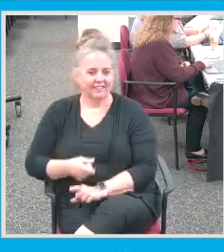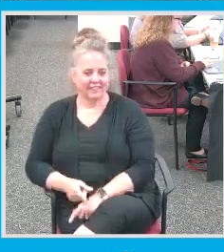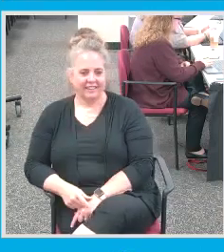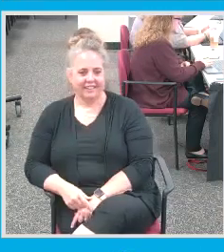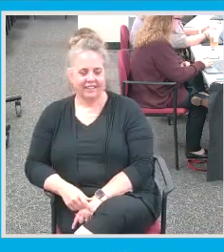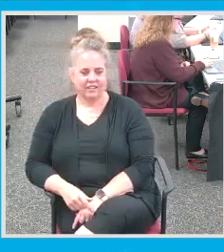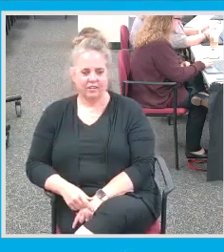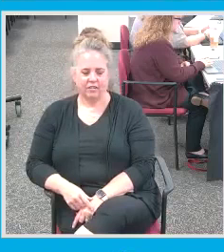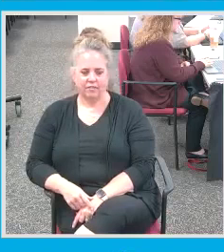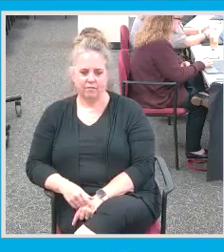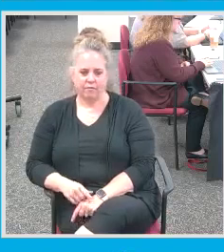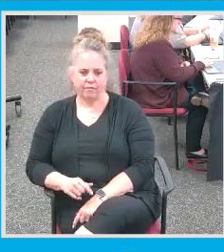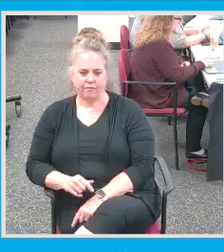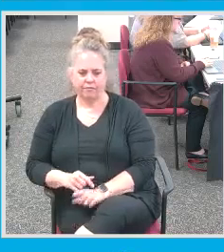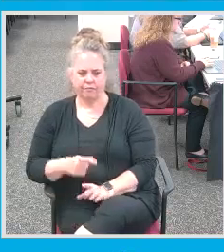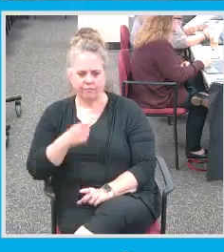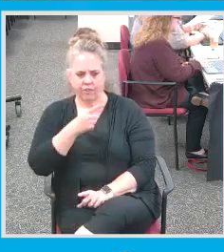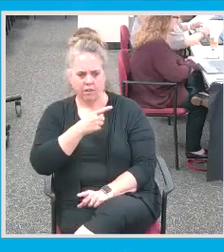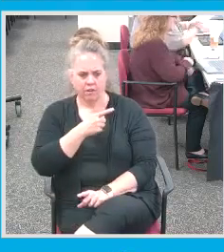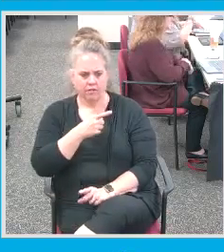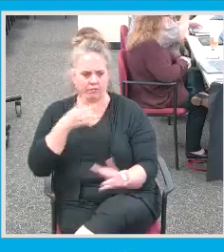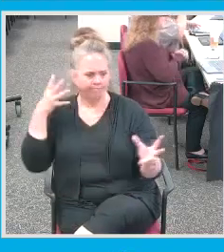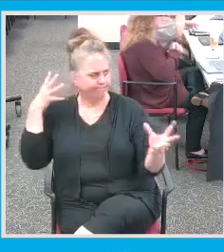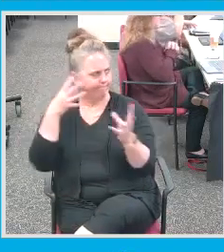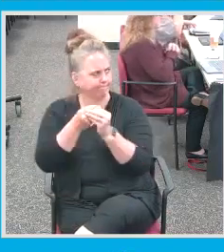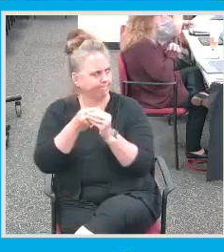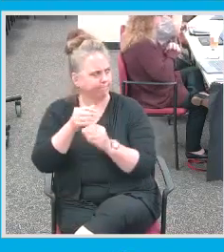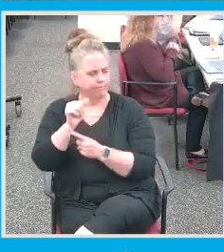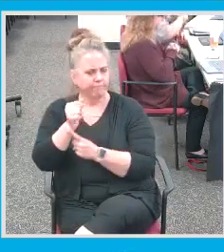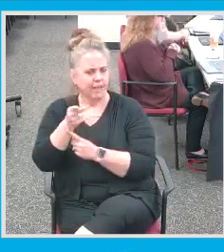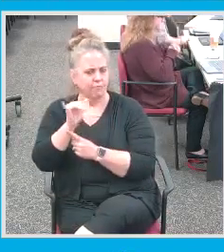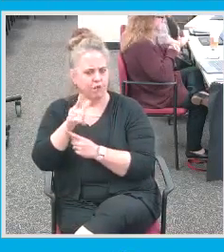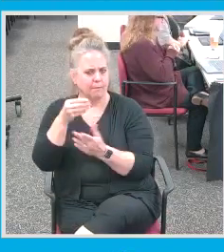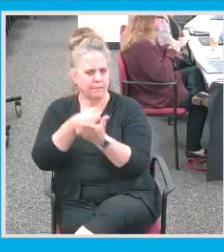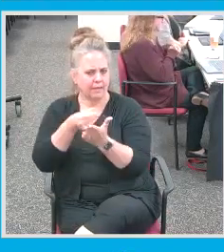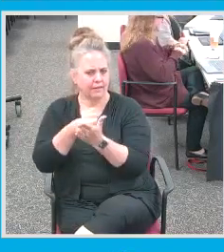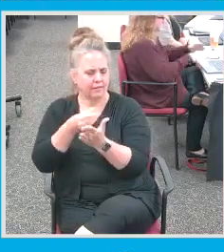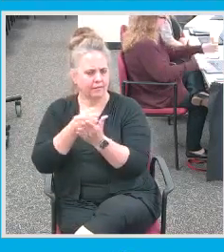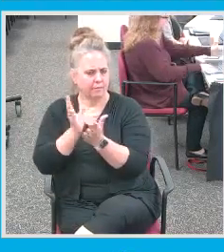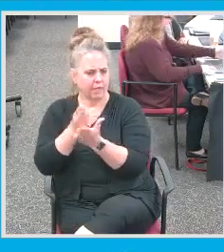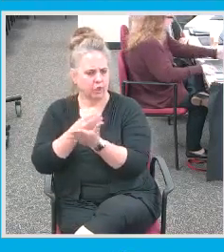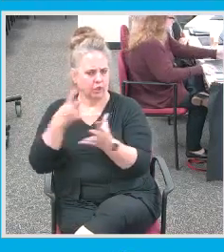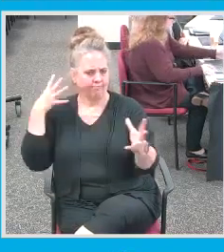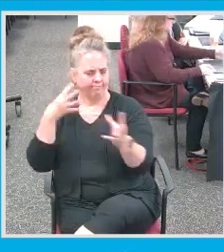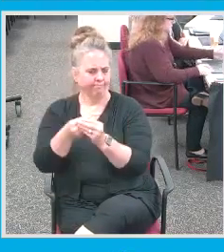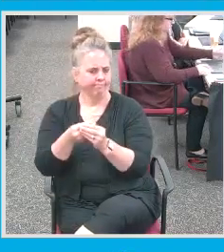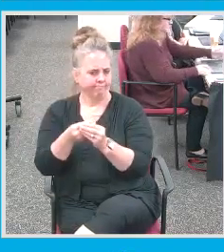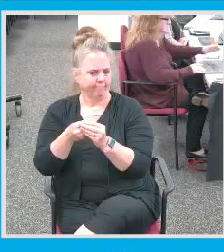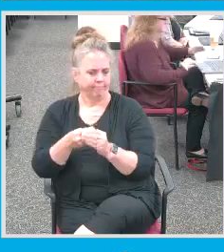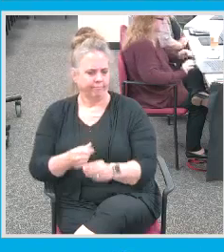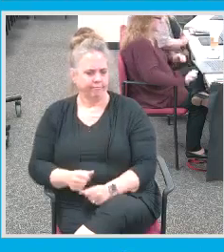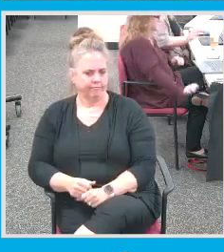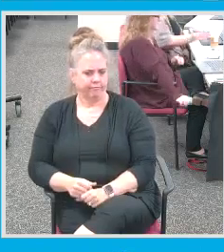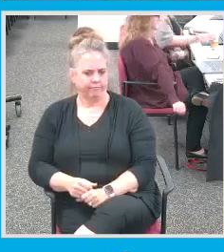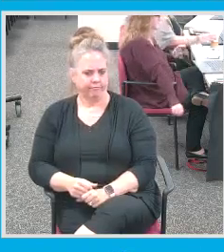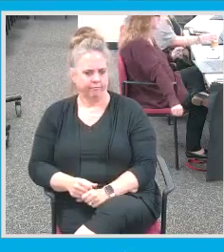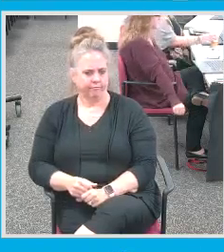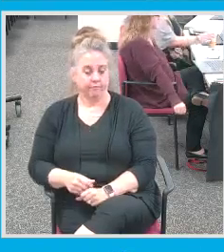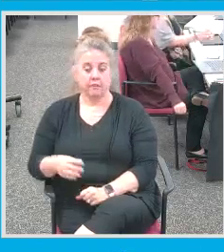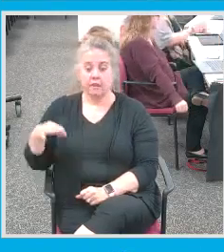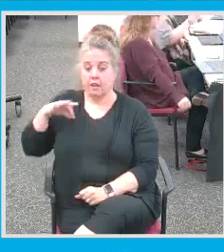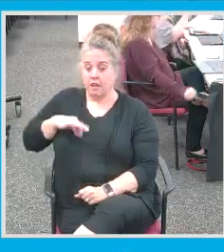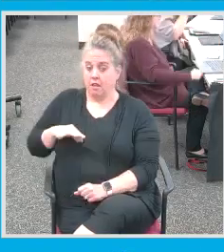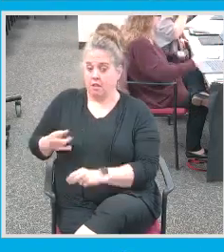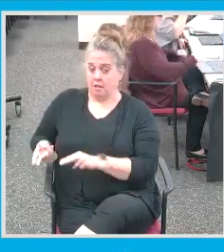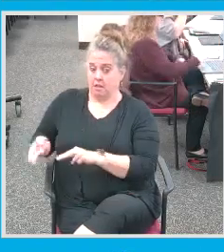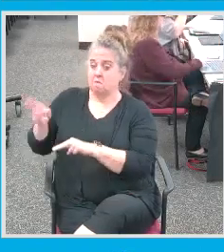overall budget and actuals year to date. Overall, we're currently seeing our revenues coming in a little bit higher than originally